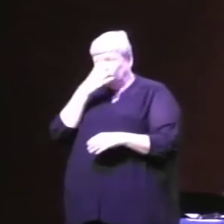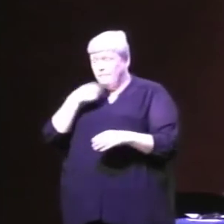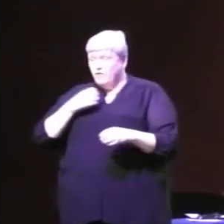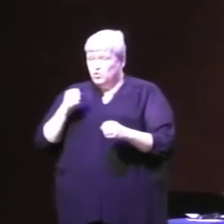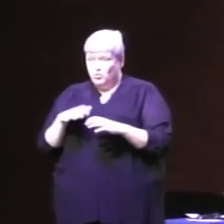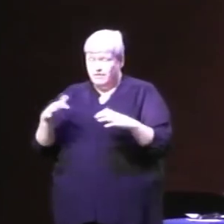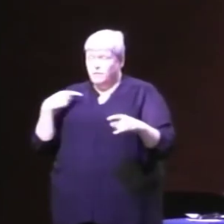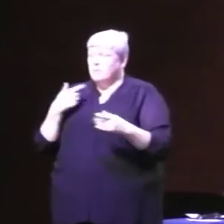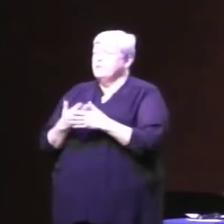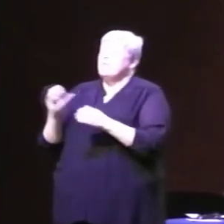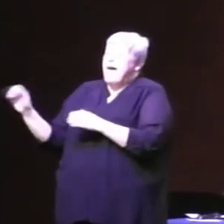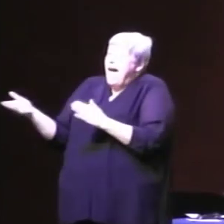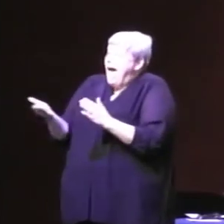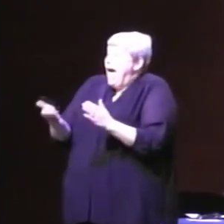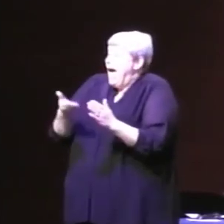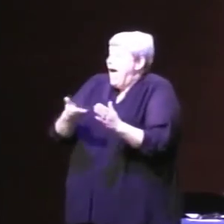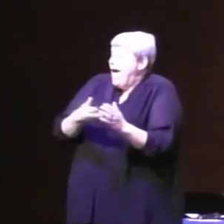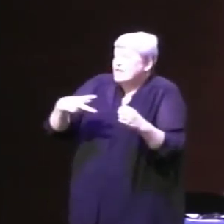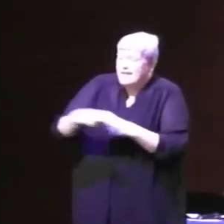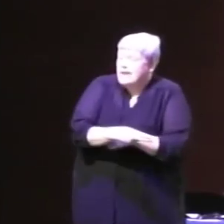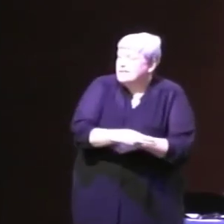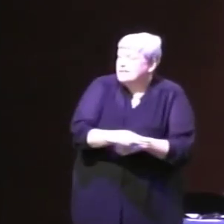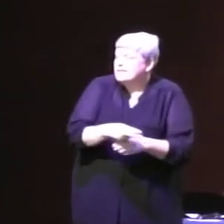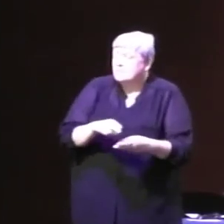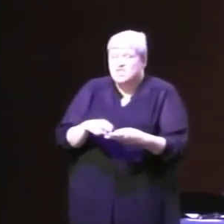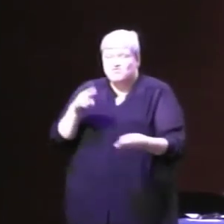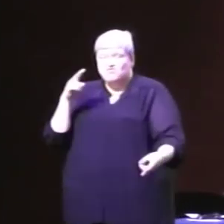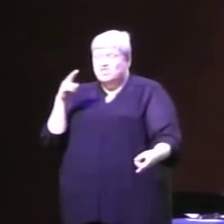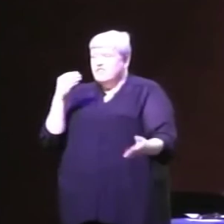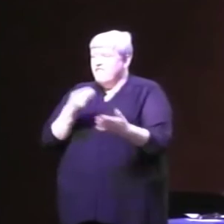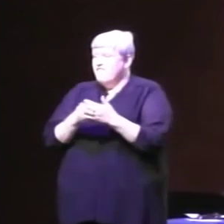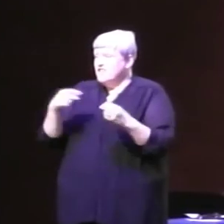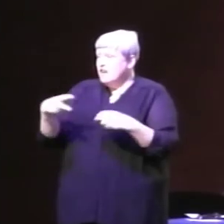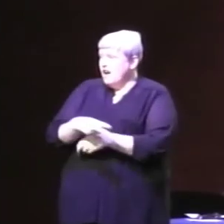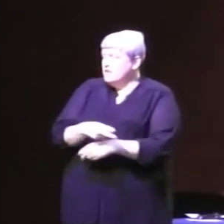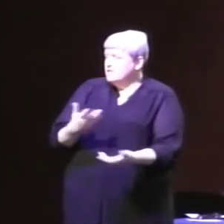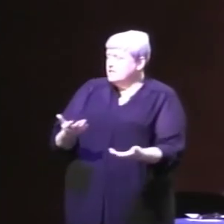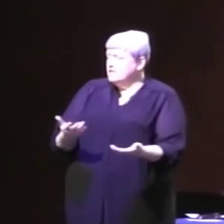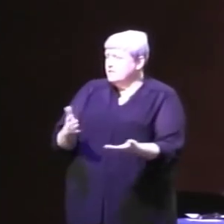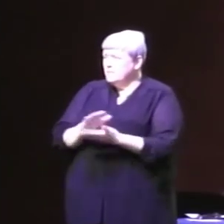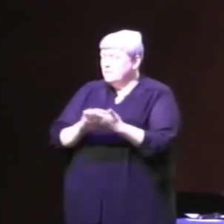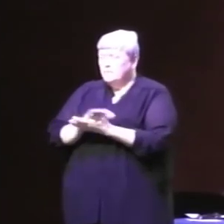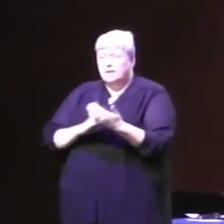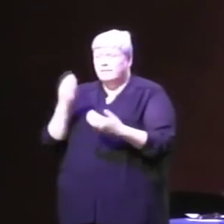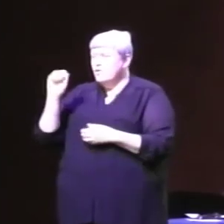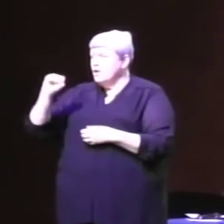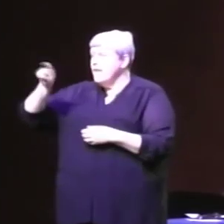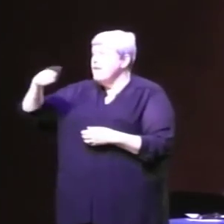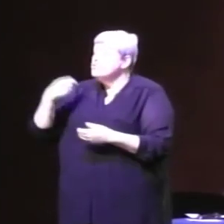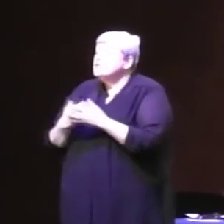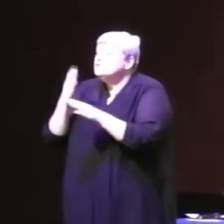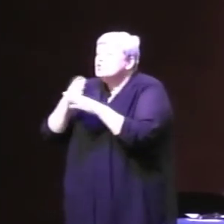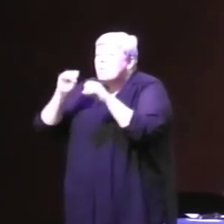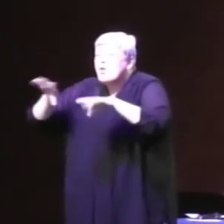not only to pass on the cuts, but have increased the level of funding cuts to local government, resulting in 40,000 job losses,